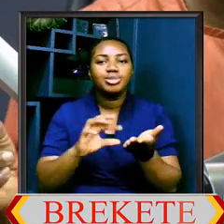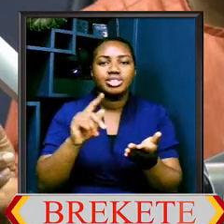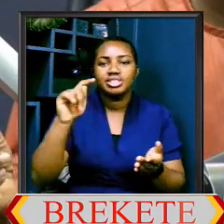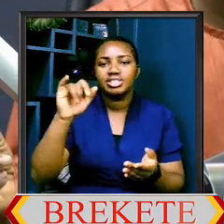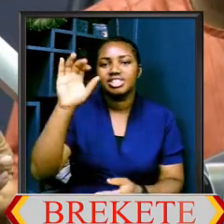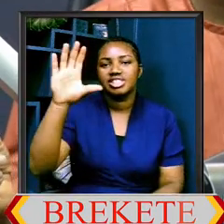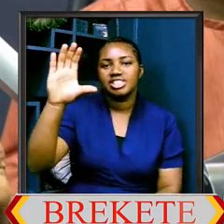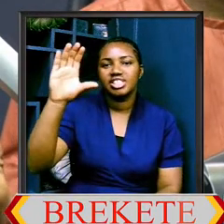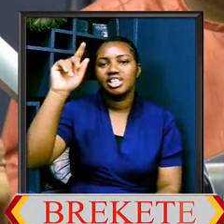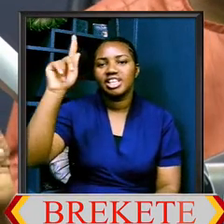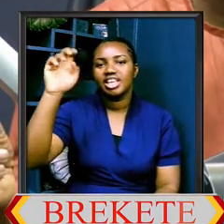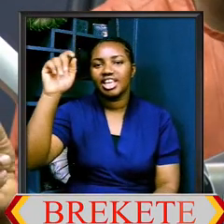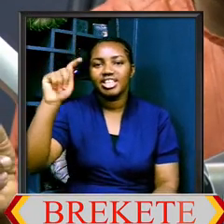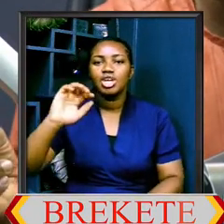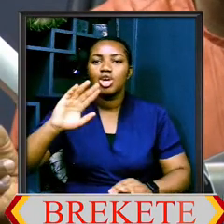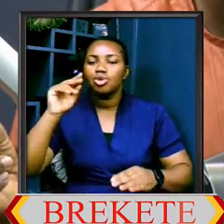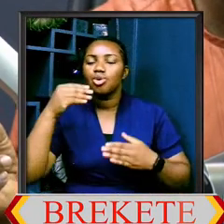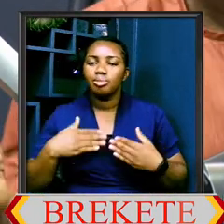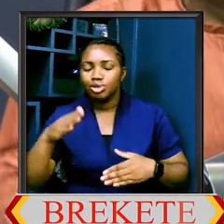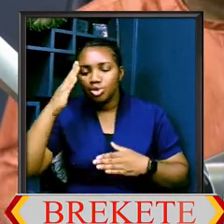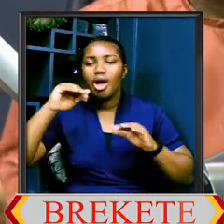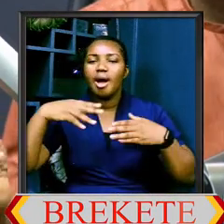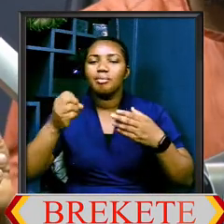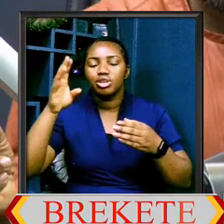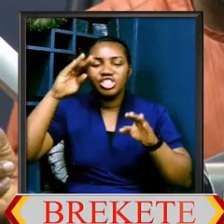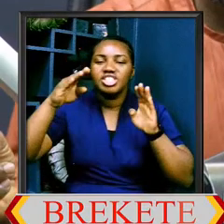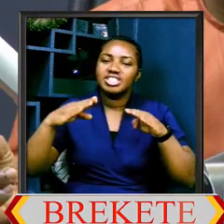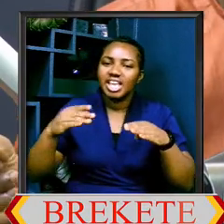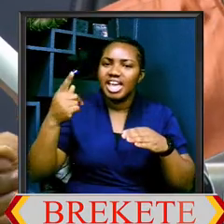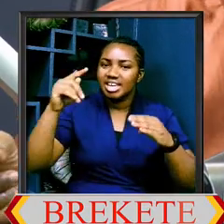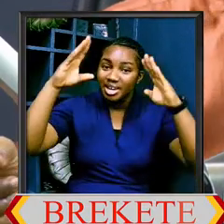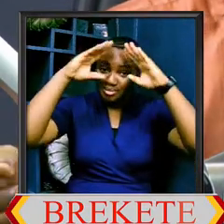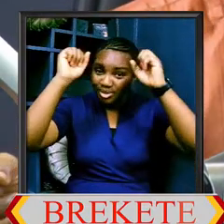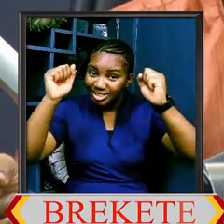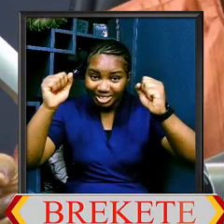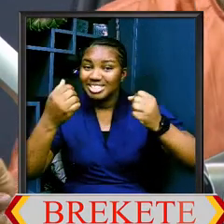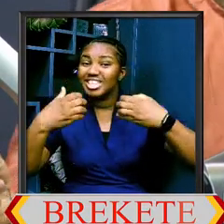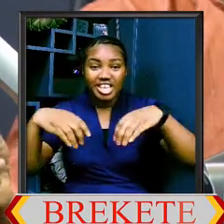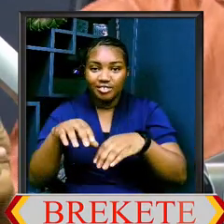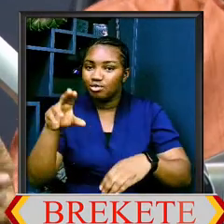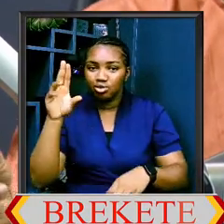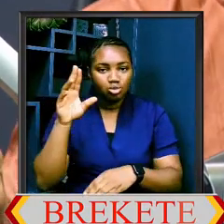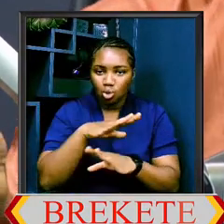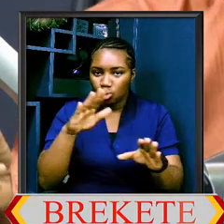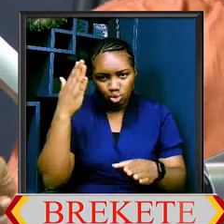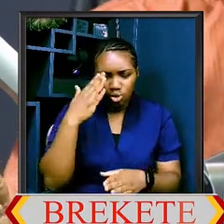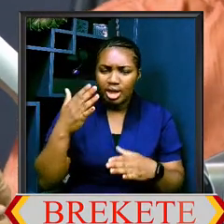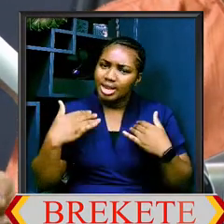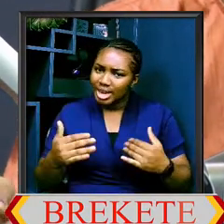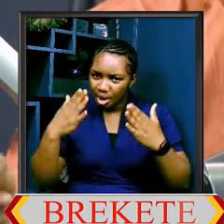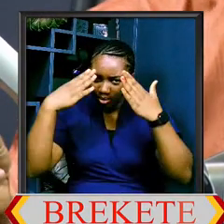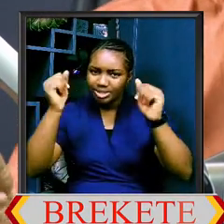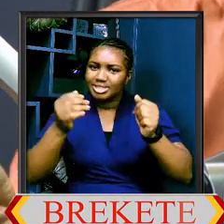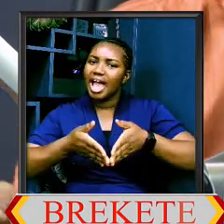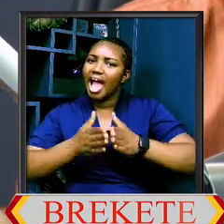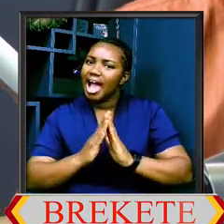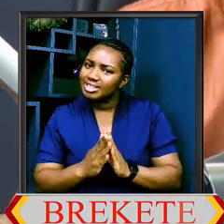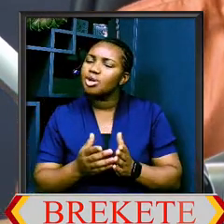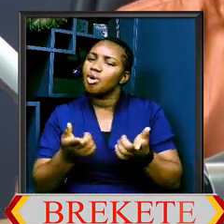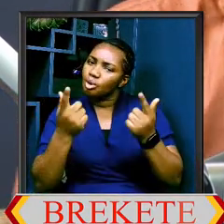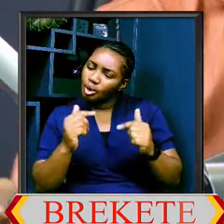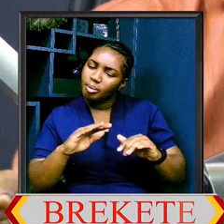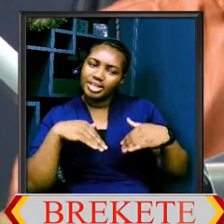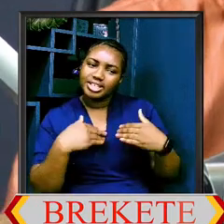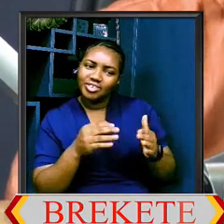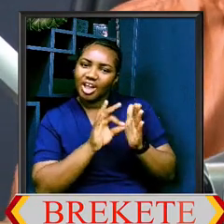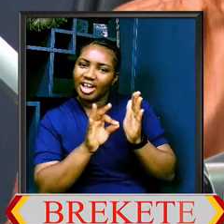sir. Nobody know how much you don't sell ticket. Yes, sir. The president even no. Yes, sir. So the president can't give